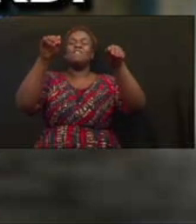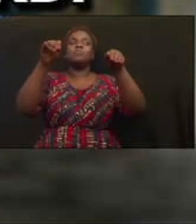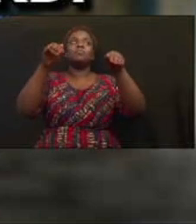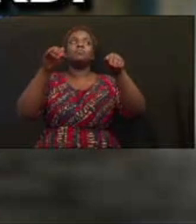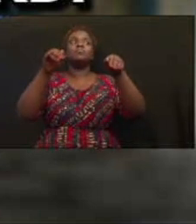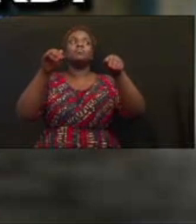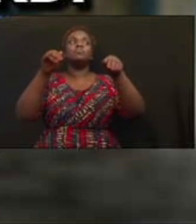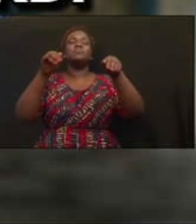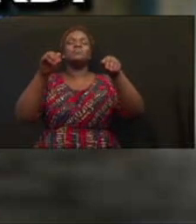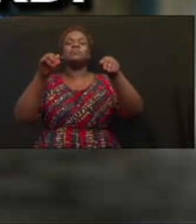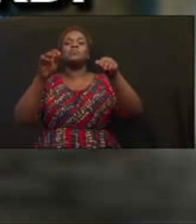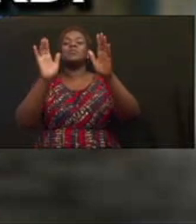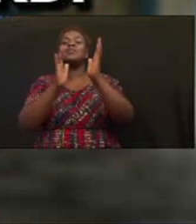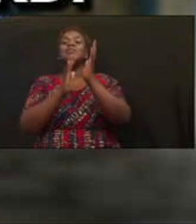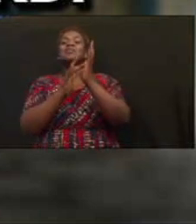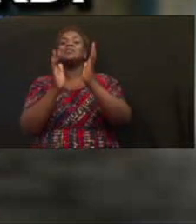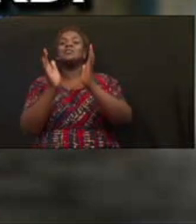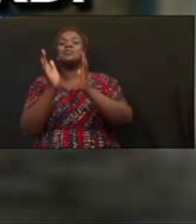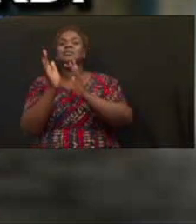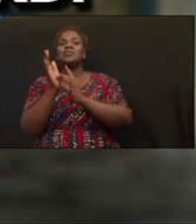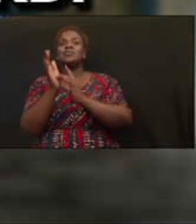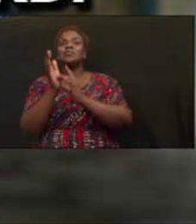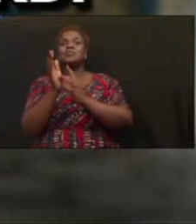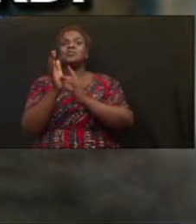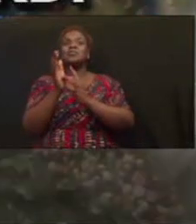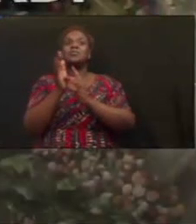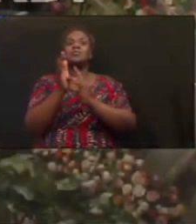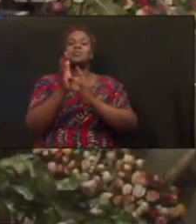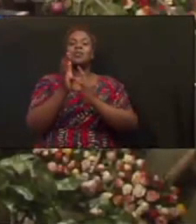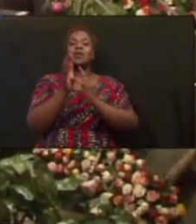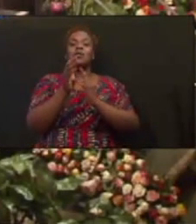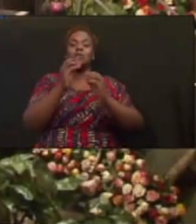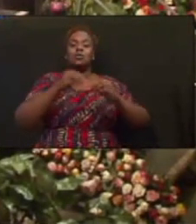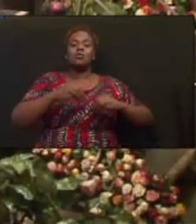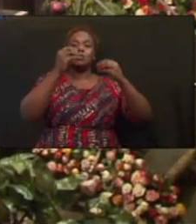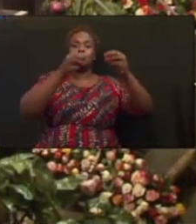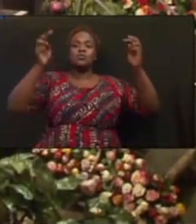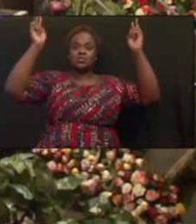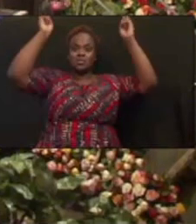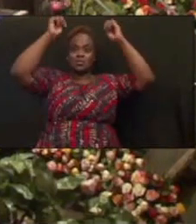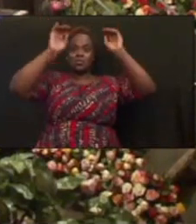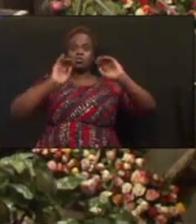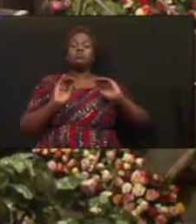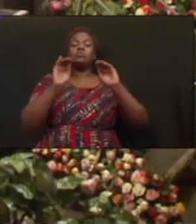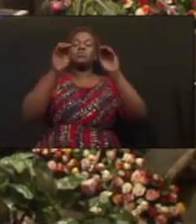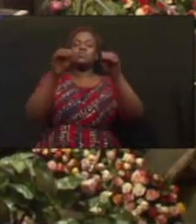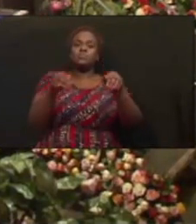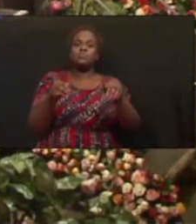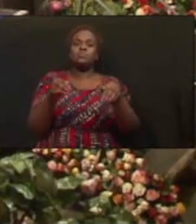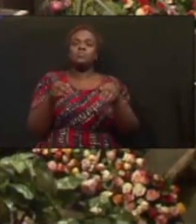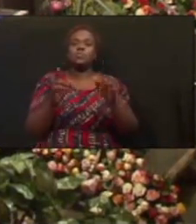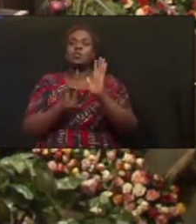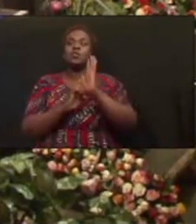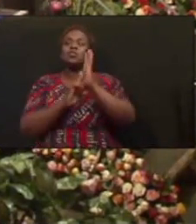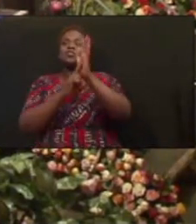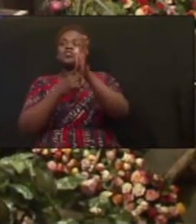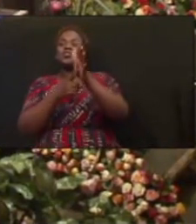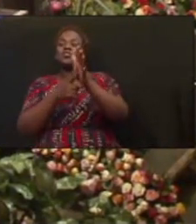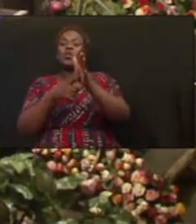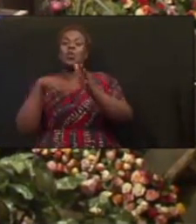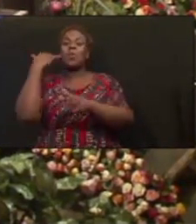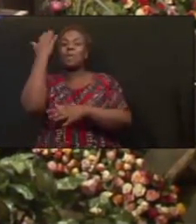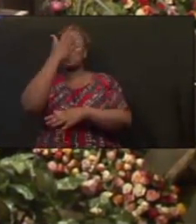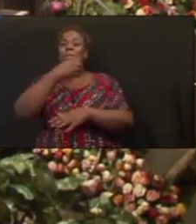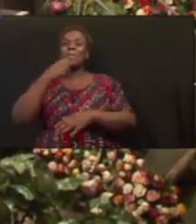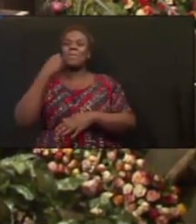mountain? Jesus took Satan to an exceeding high mountain. And from that mountain, he showed him the glories of the world and the